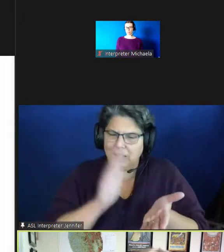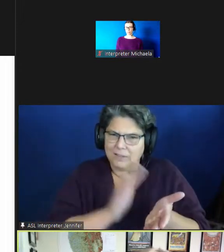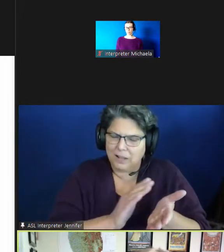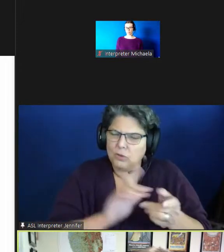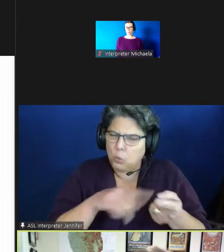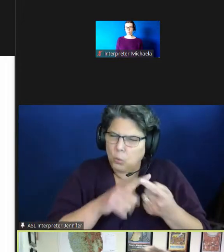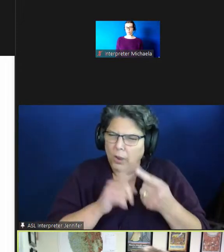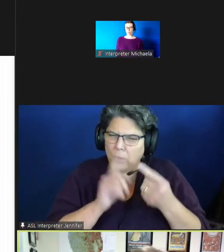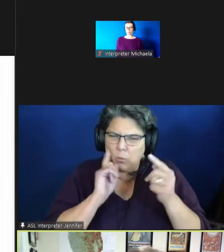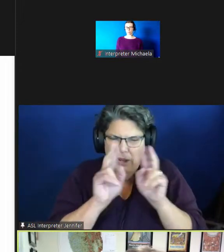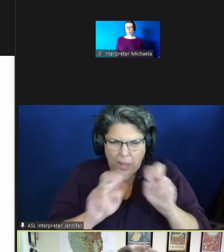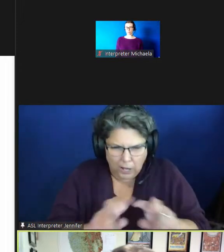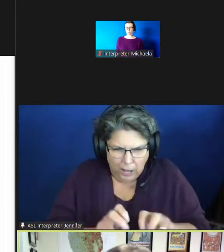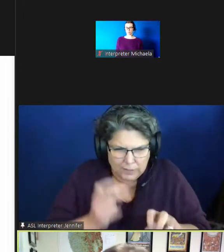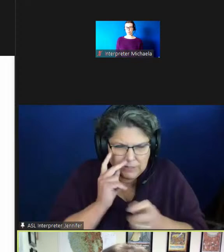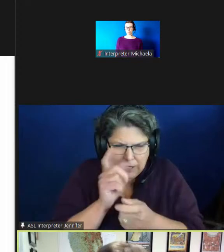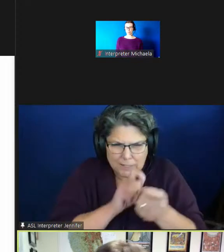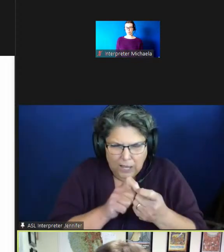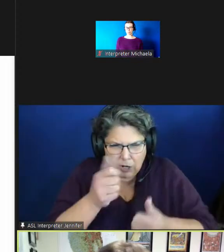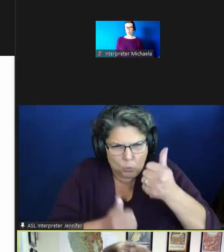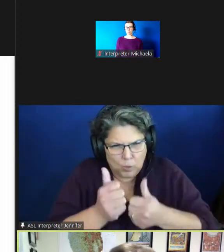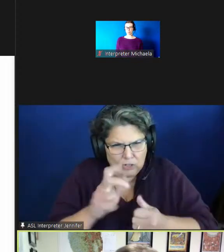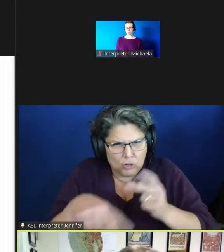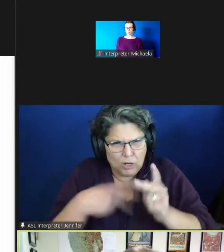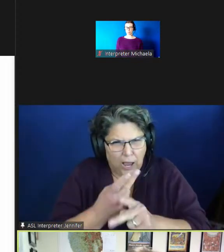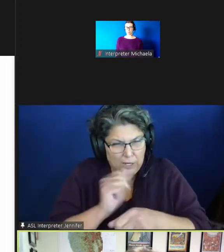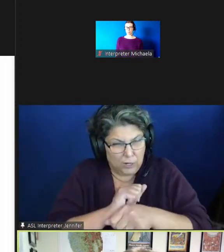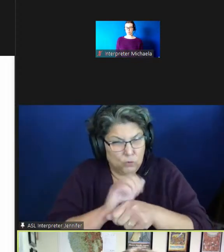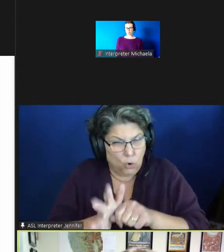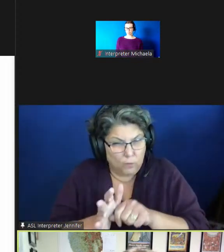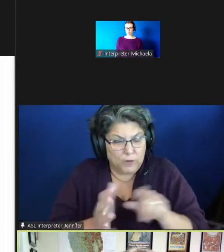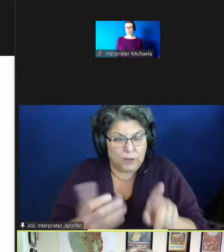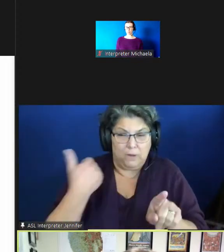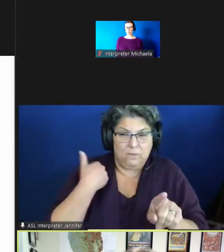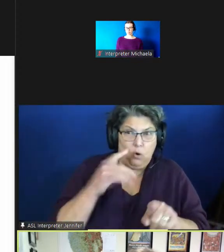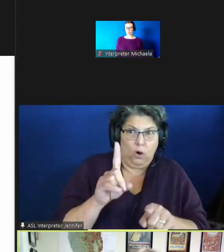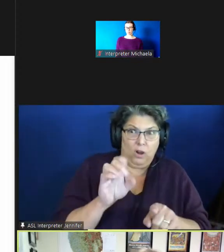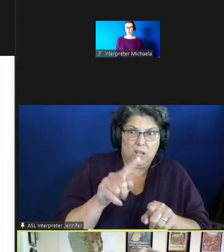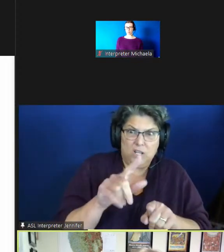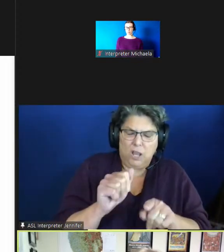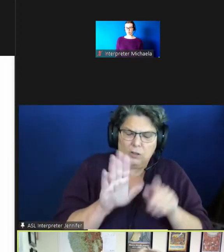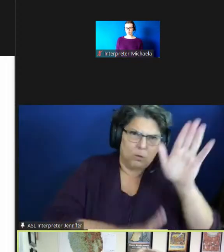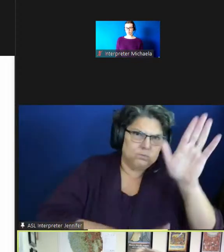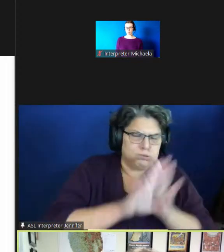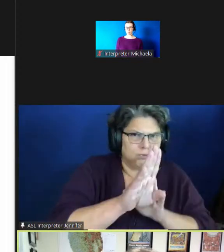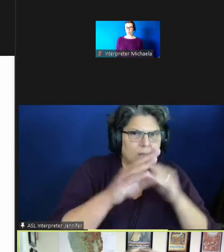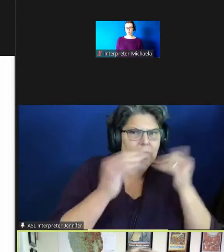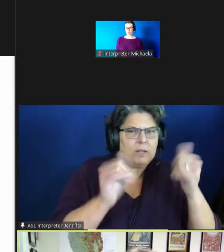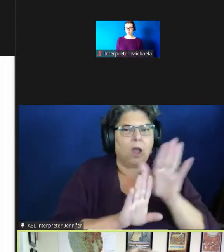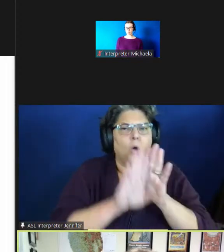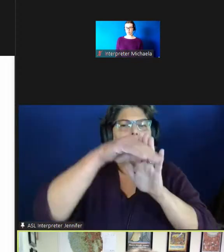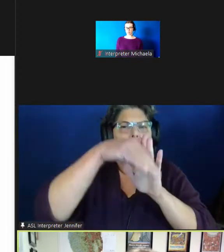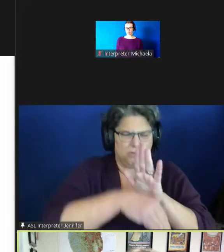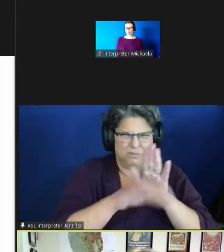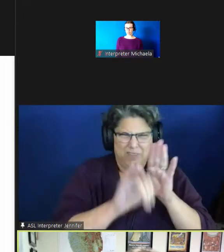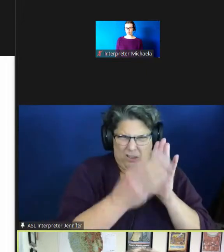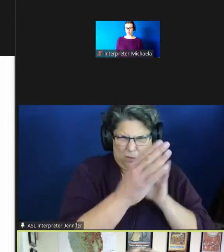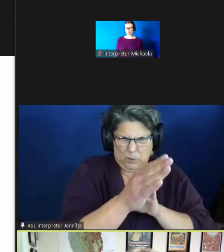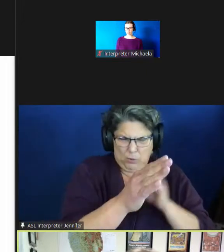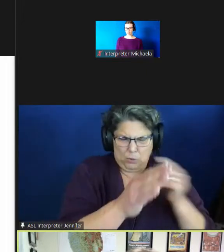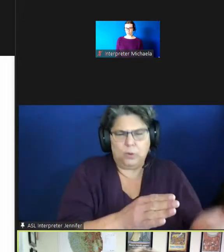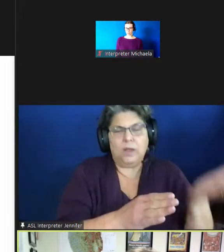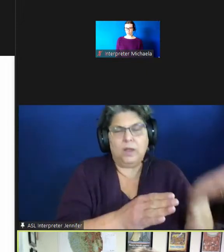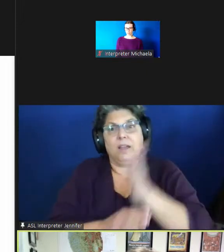this point, the CDPH reports that in the week between December and the 1st